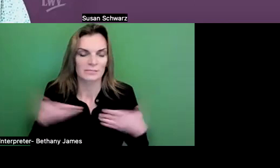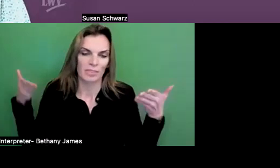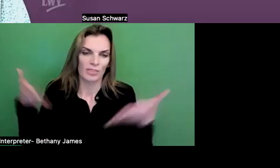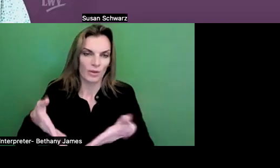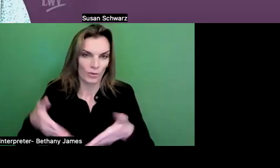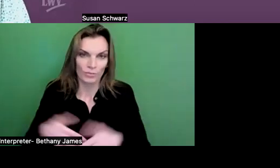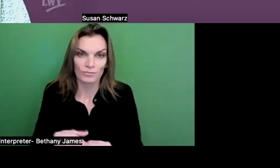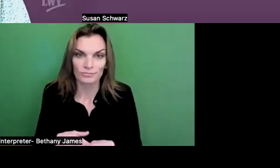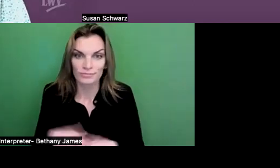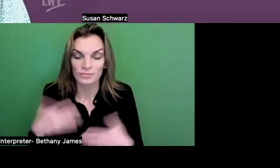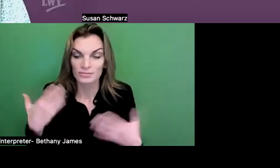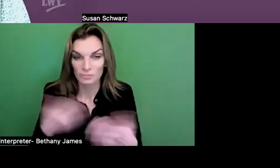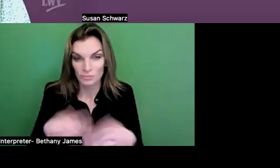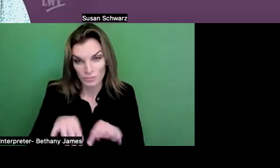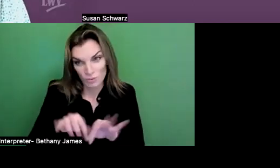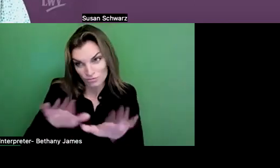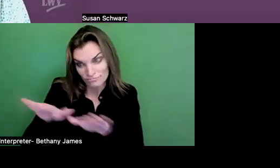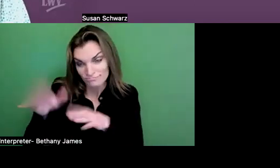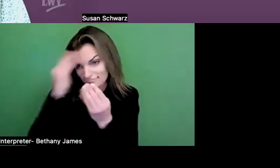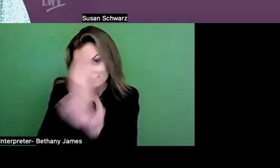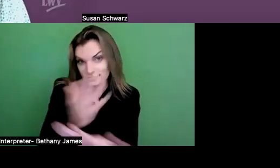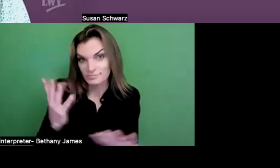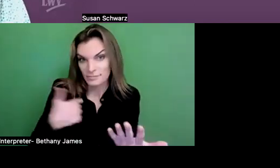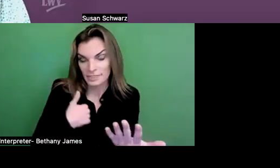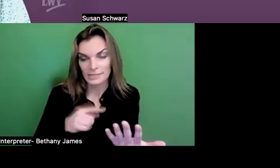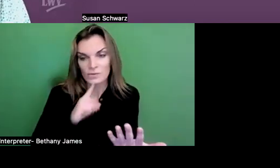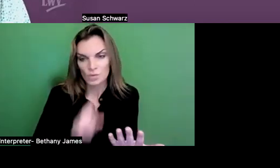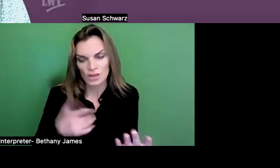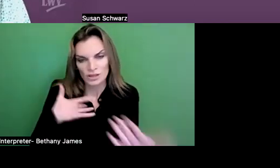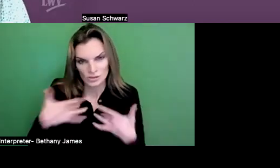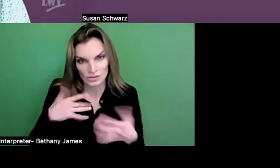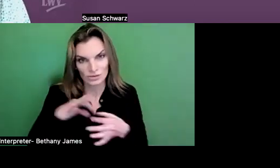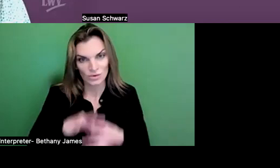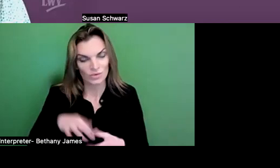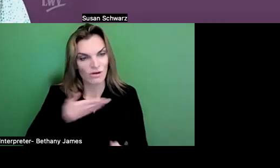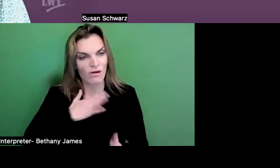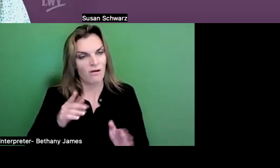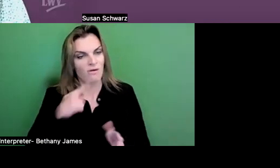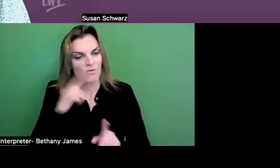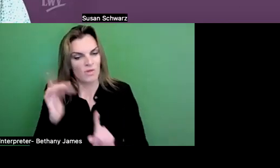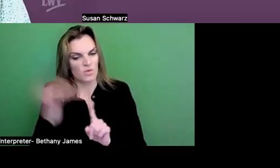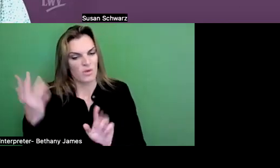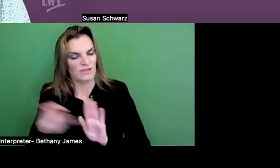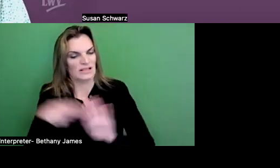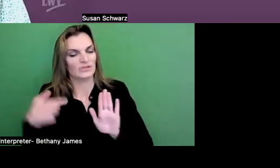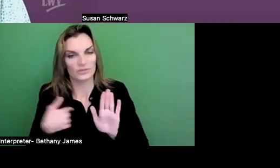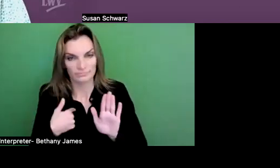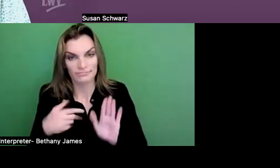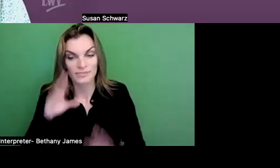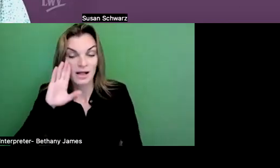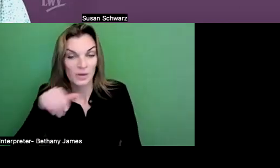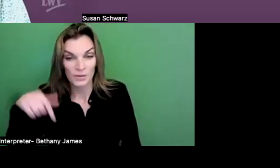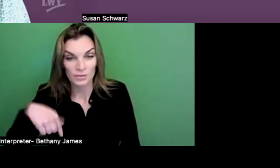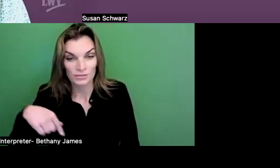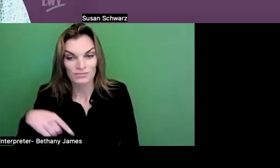So I just want you to know that I am deeply concerned with our village's reputation. I recognize that it's not just a